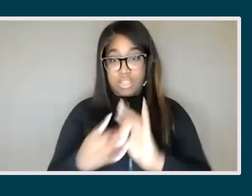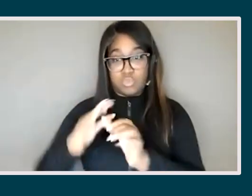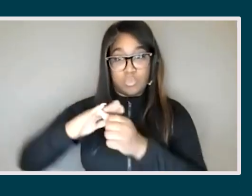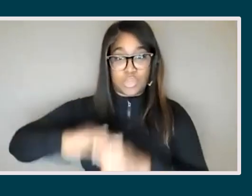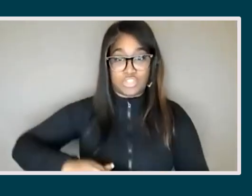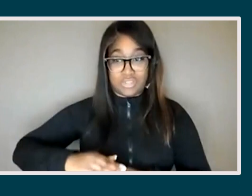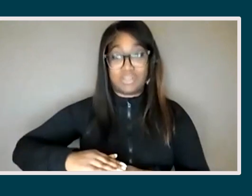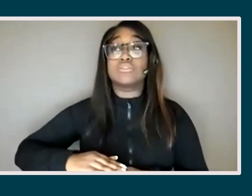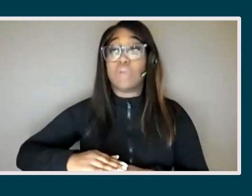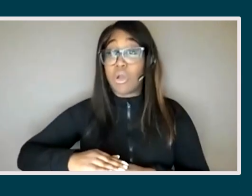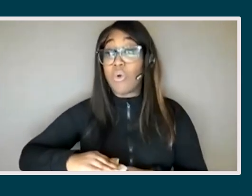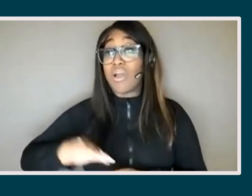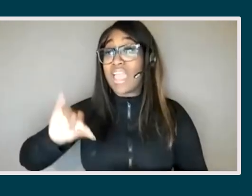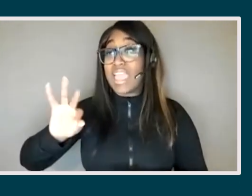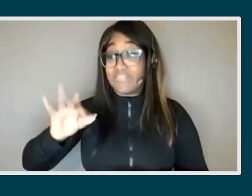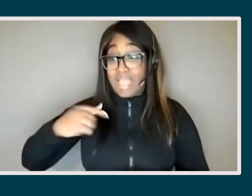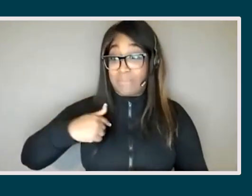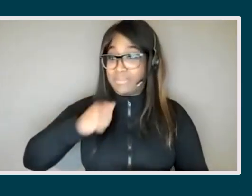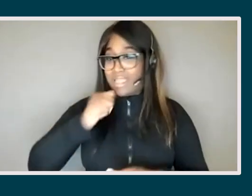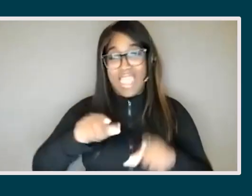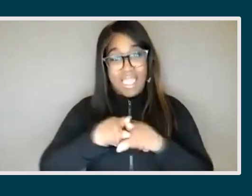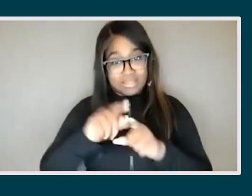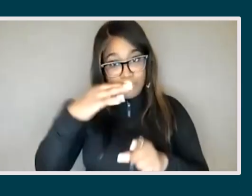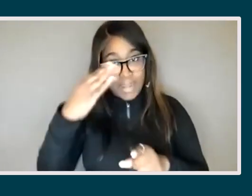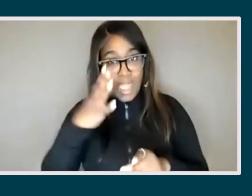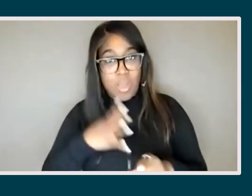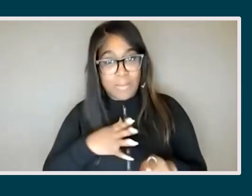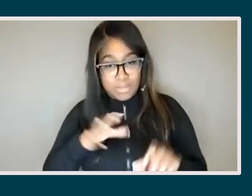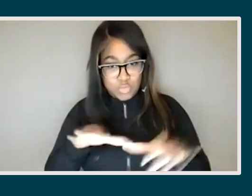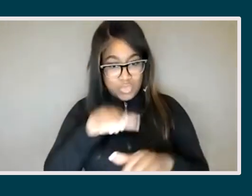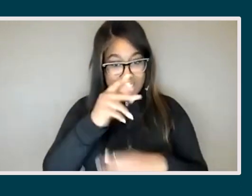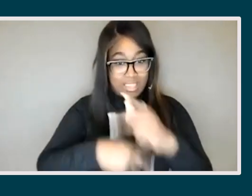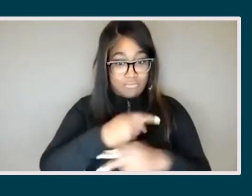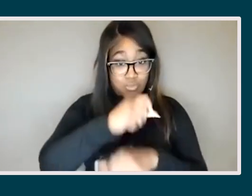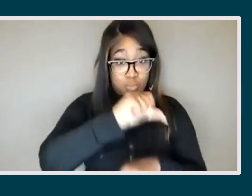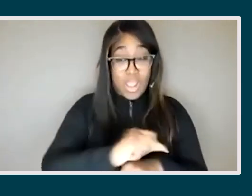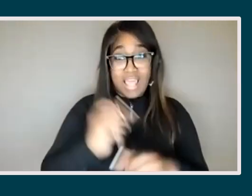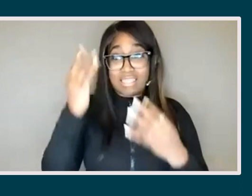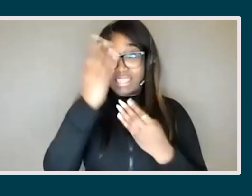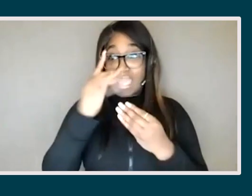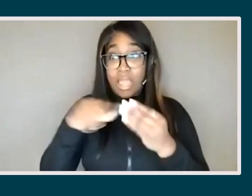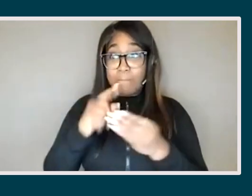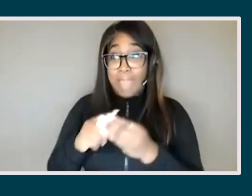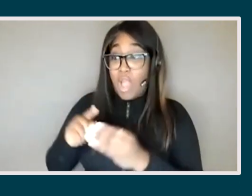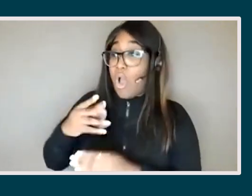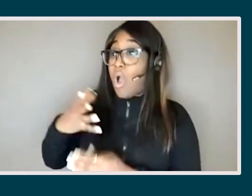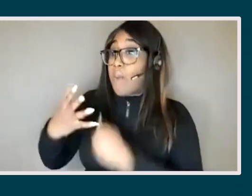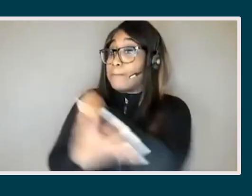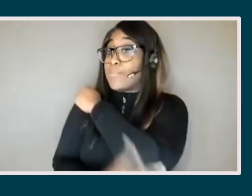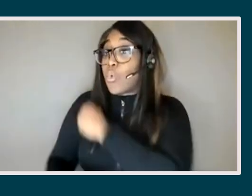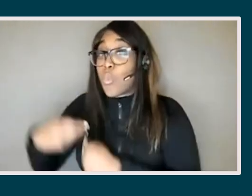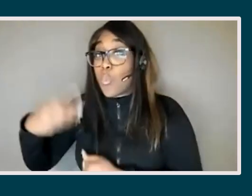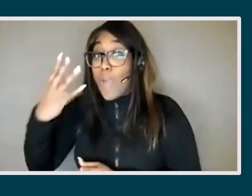If I'm not, as a Black woman doing this work, also thinking about the experience of a poor white man in pockets